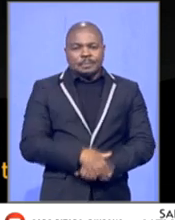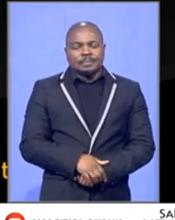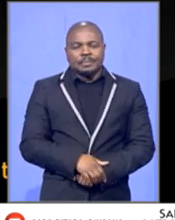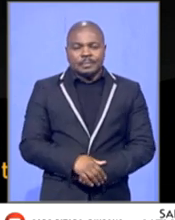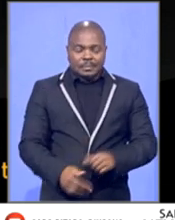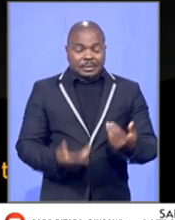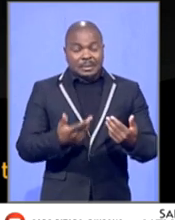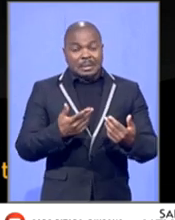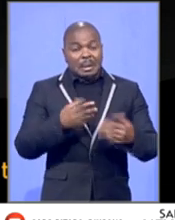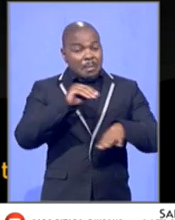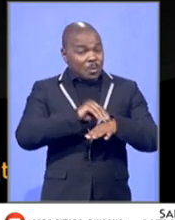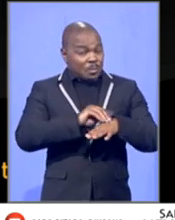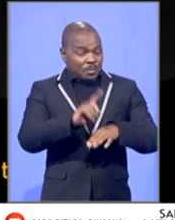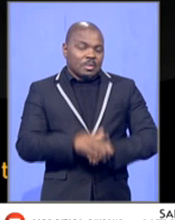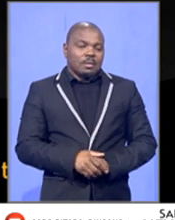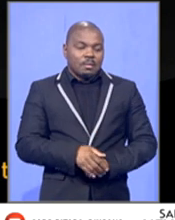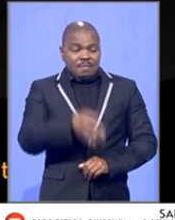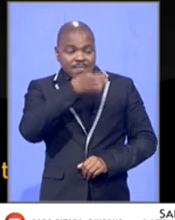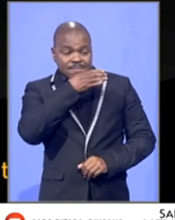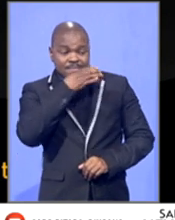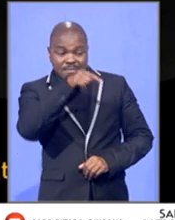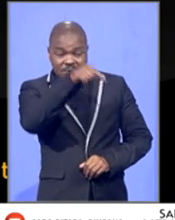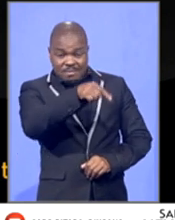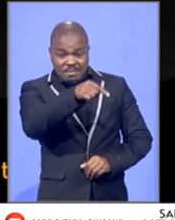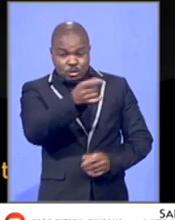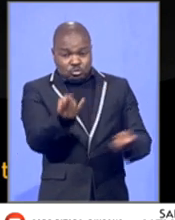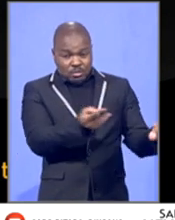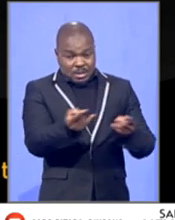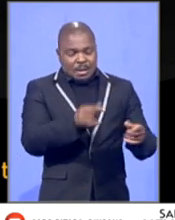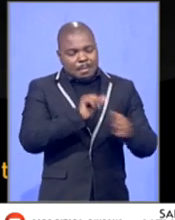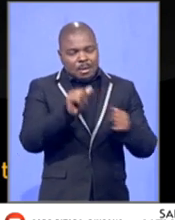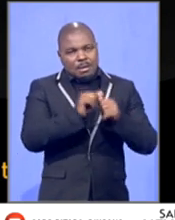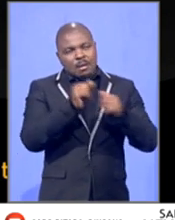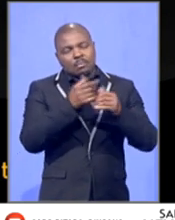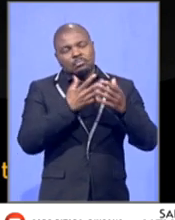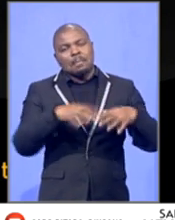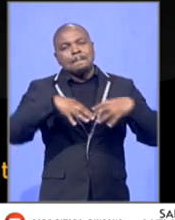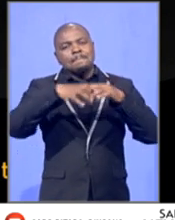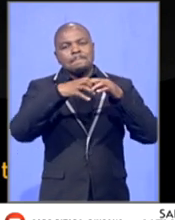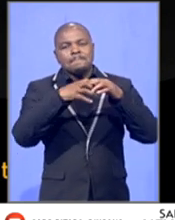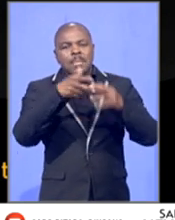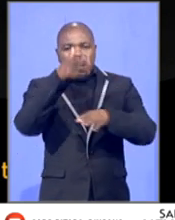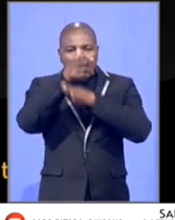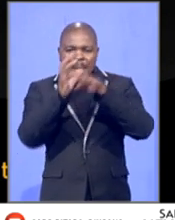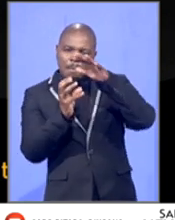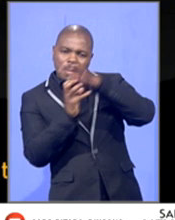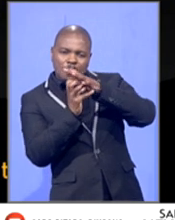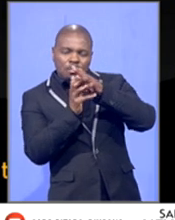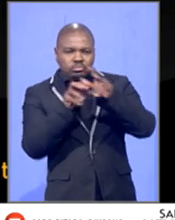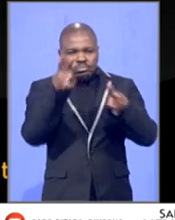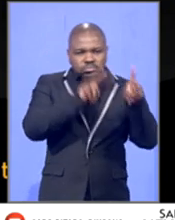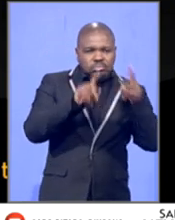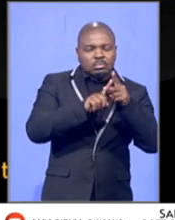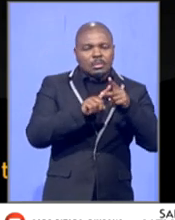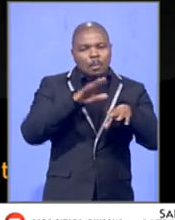and then tharabollo e ka nna gore mo go nwang madila ga go nne le di-camera, ba senye di-camera and then go nne le